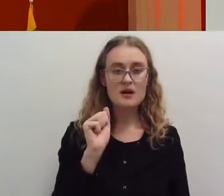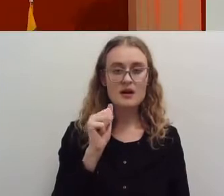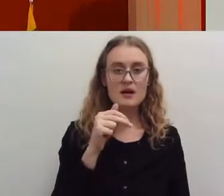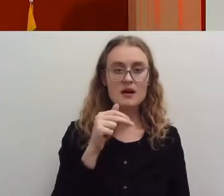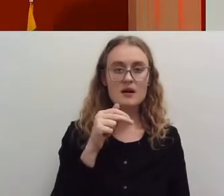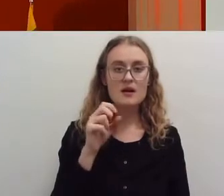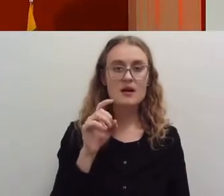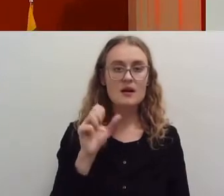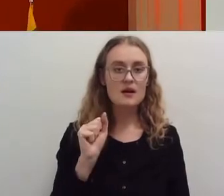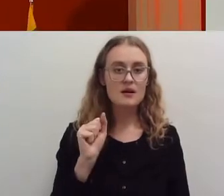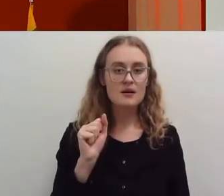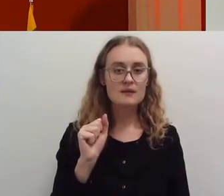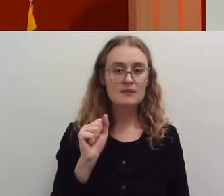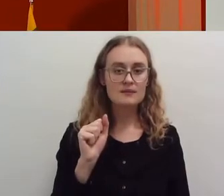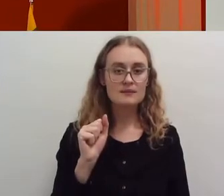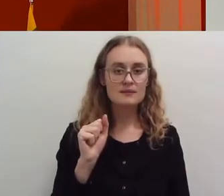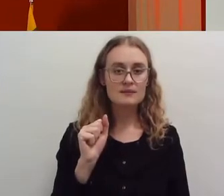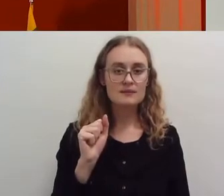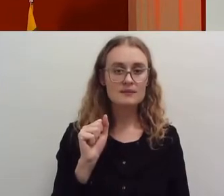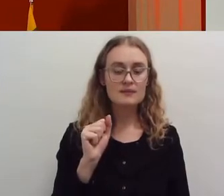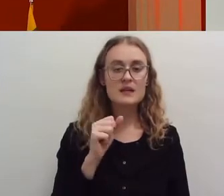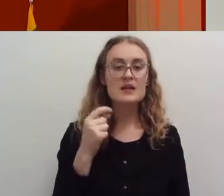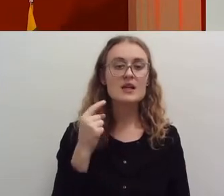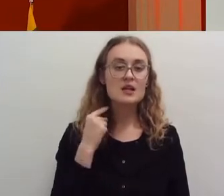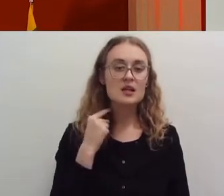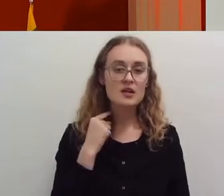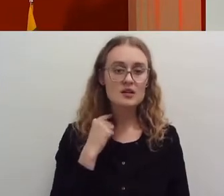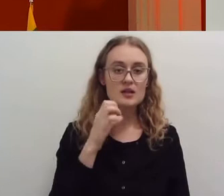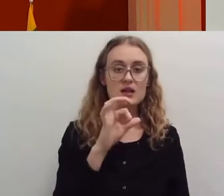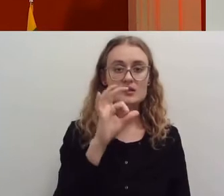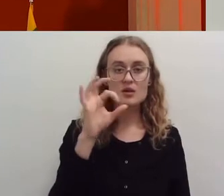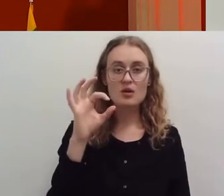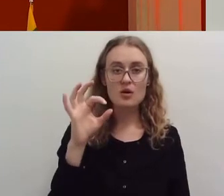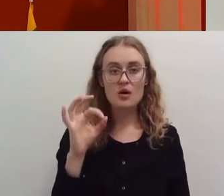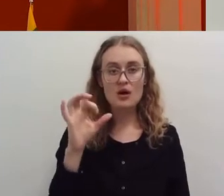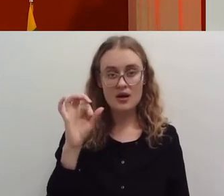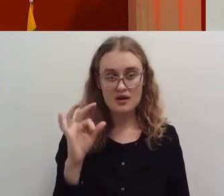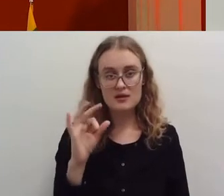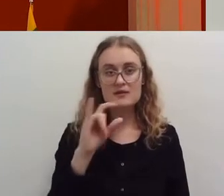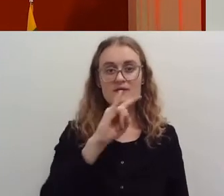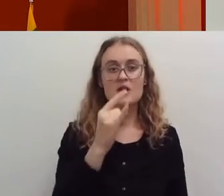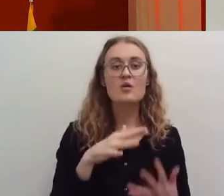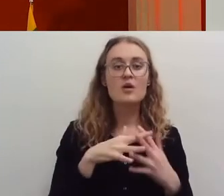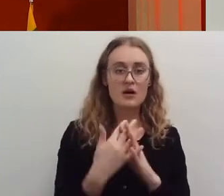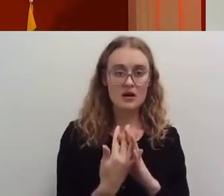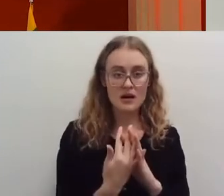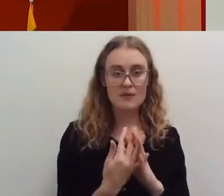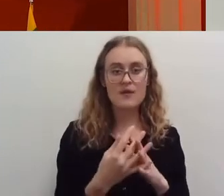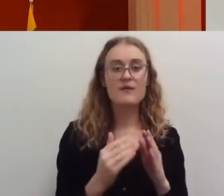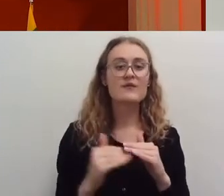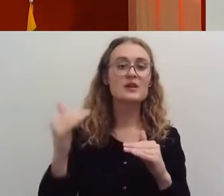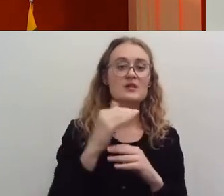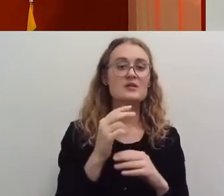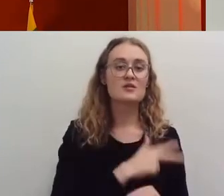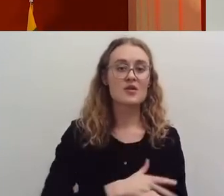Yes, thank you. For SOS Children's Villages in Latvia. Welcome. Thank you. And